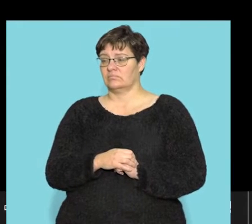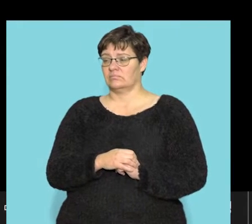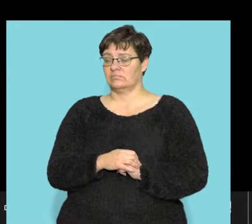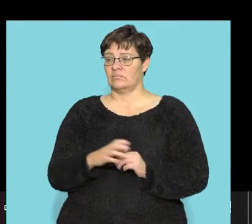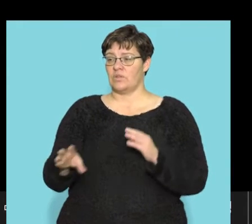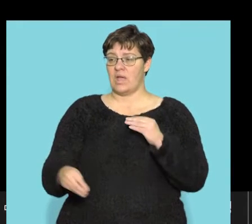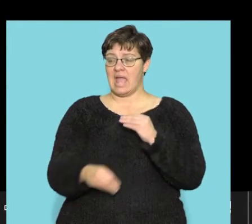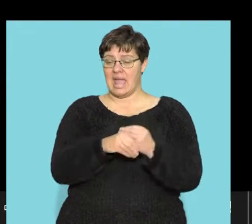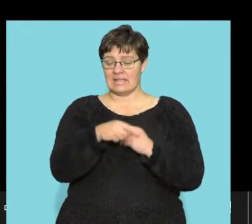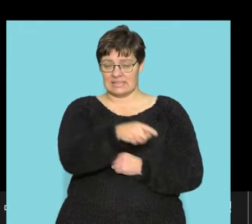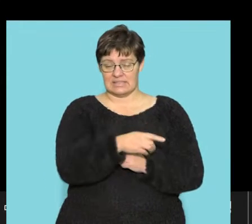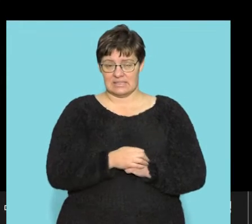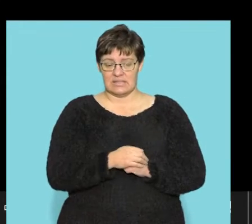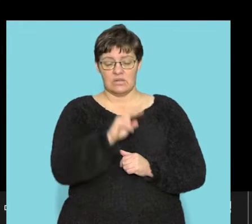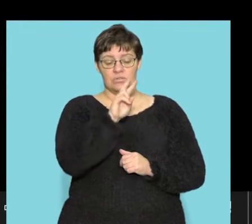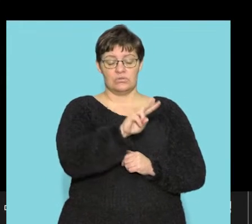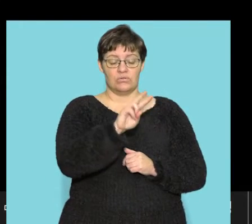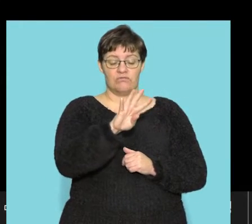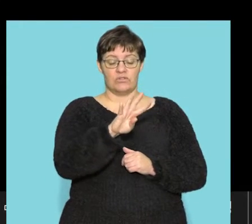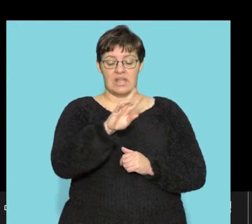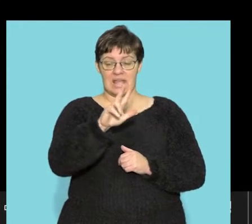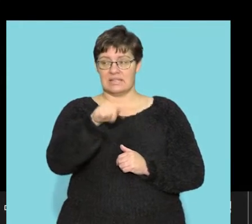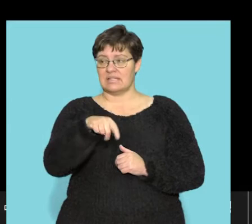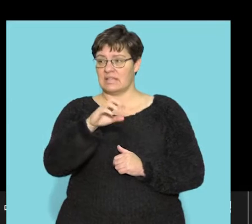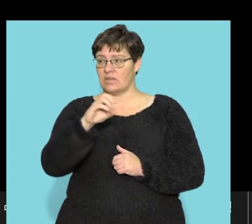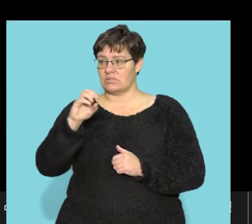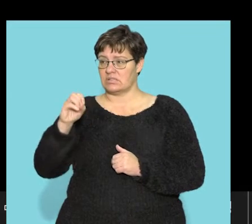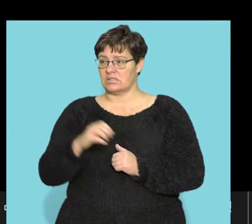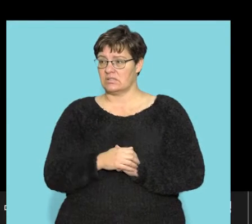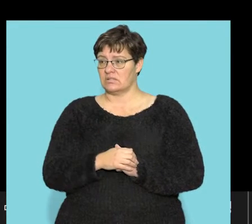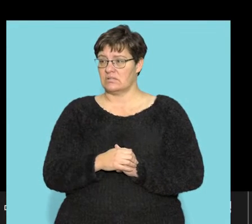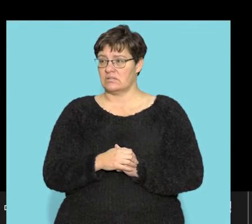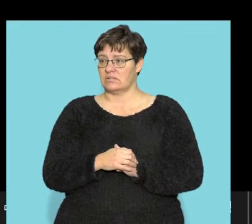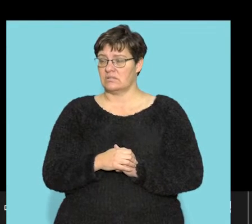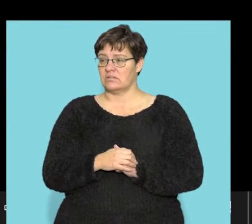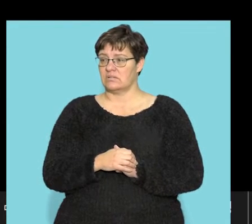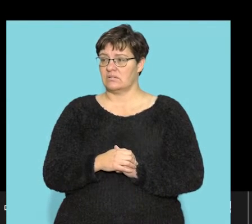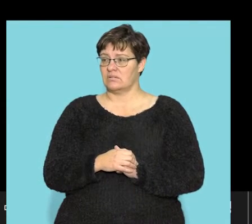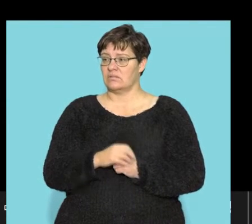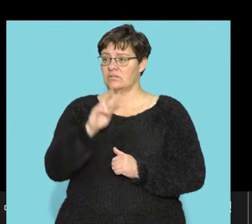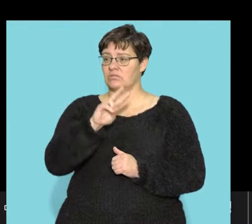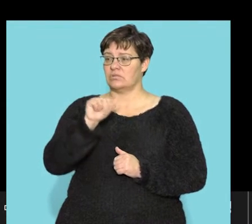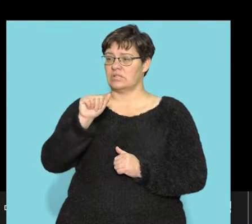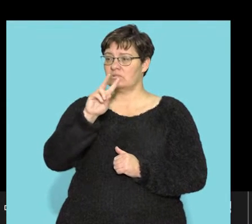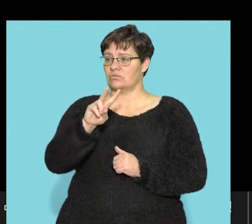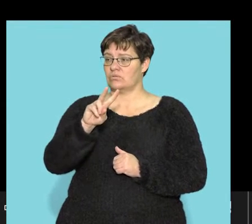14,400 plus your 248,000, right, will give you a figure